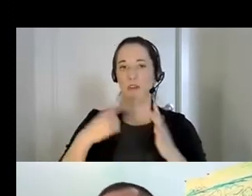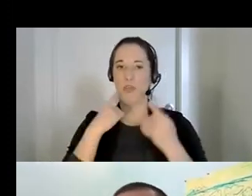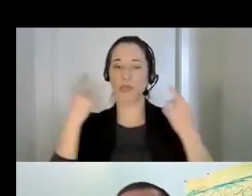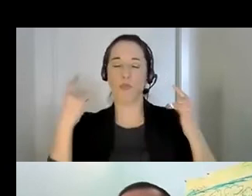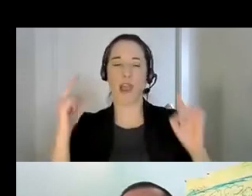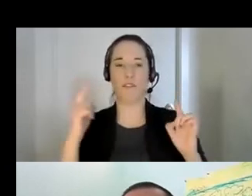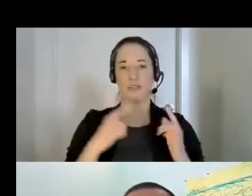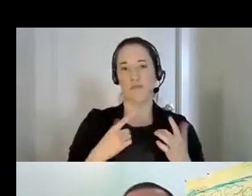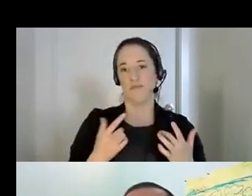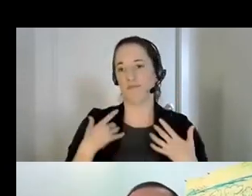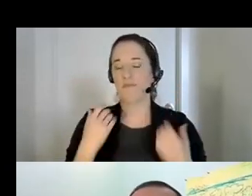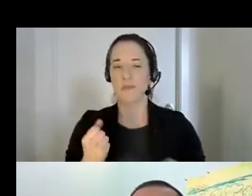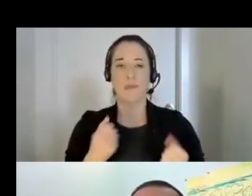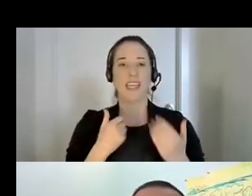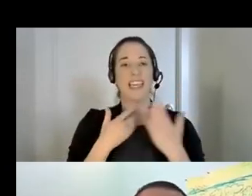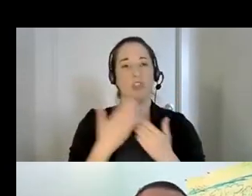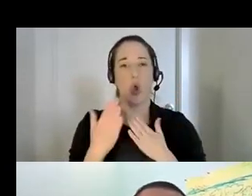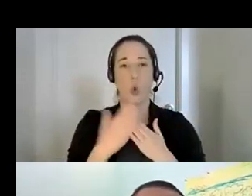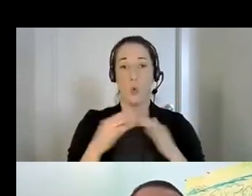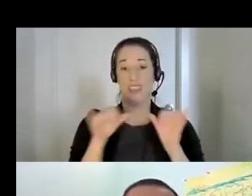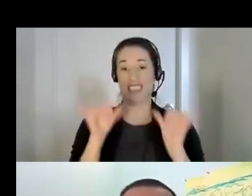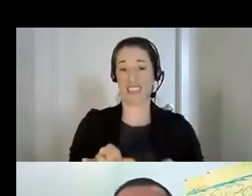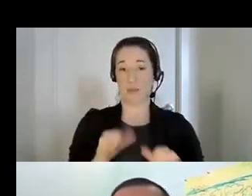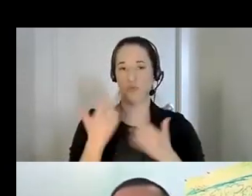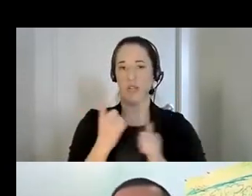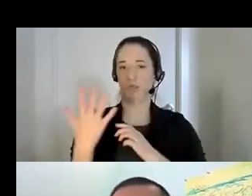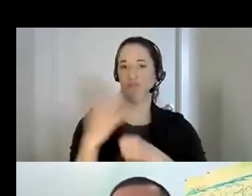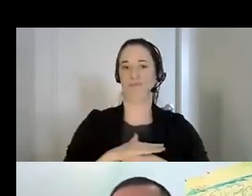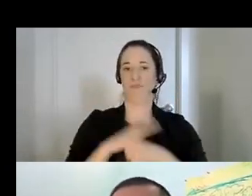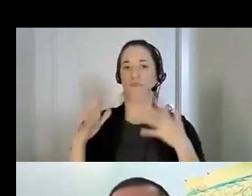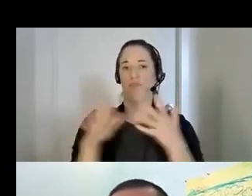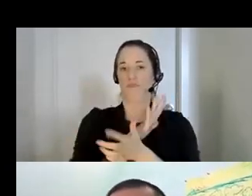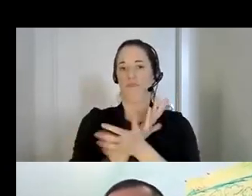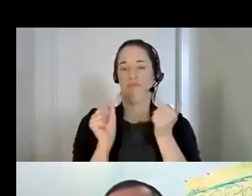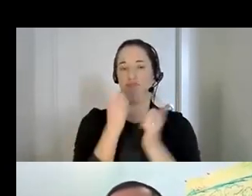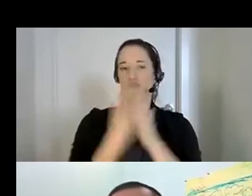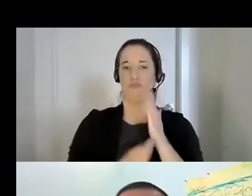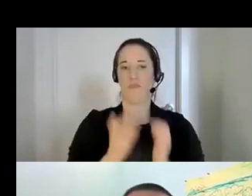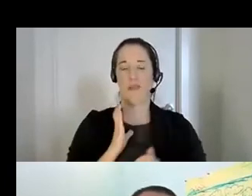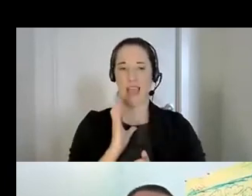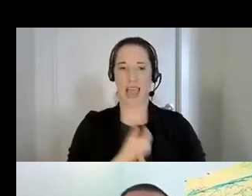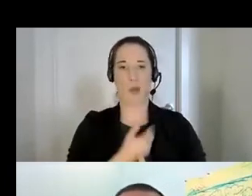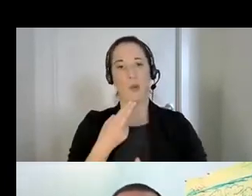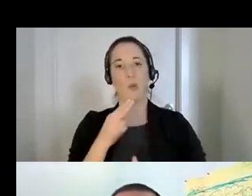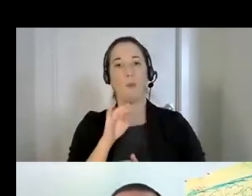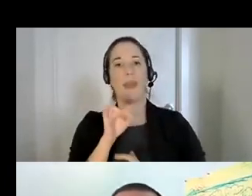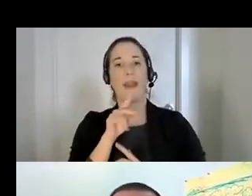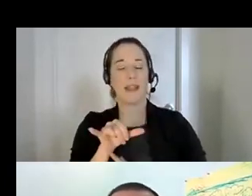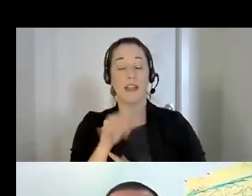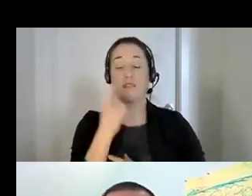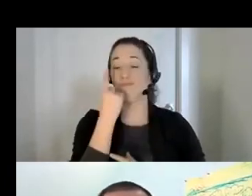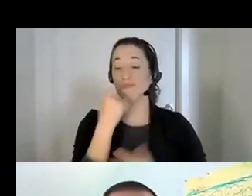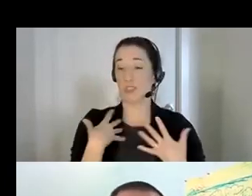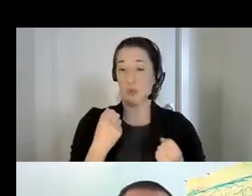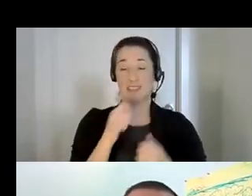attempts to erase us and deny us of our humanity as our most important source of strength. Strength doesn't have to